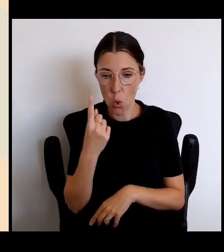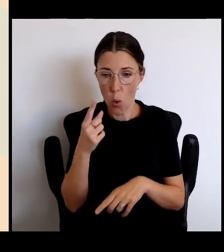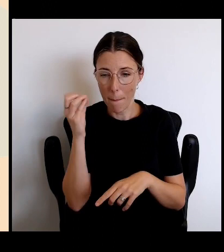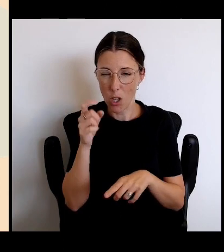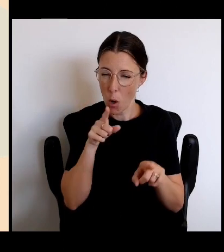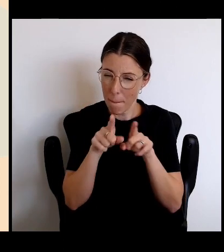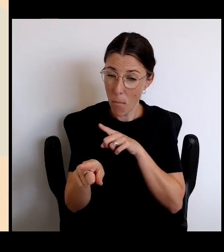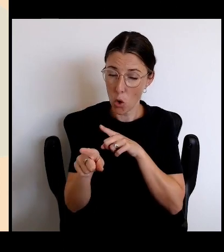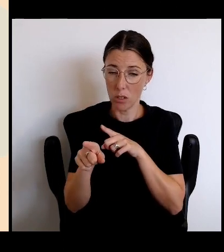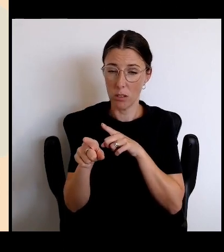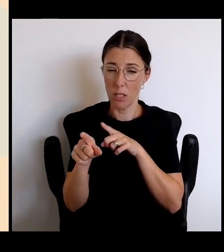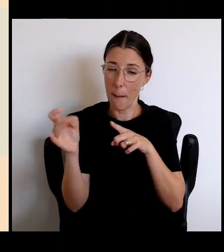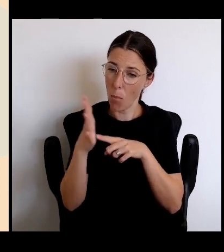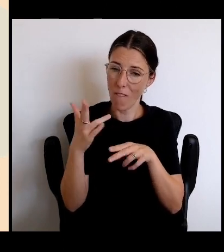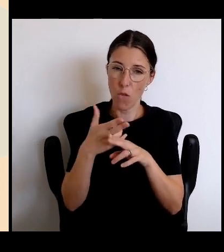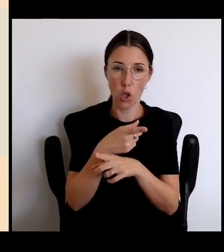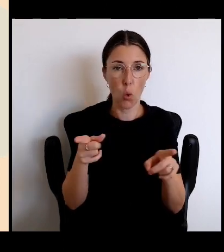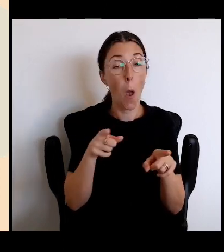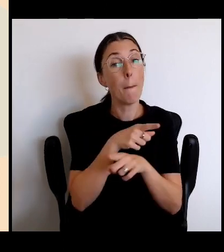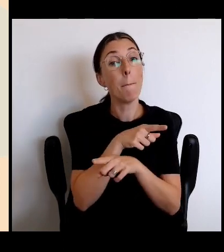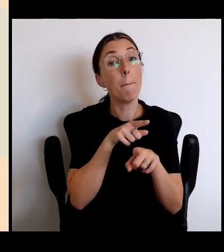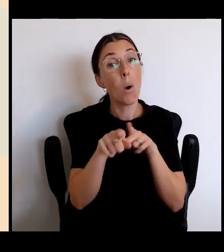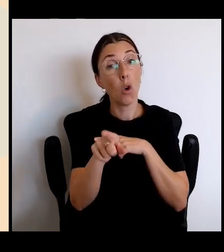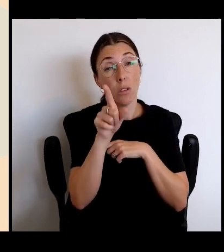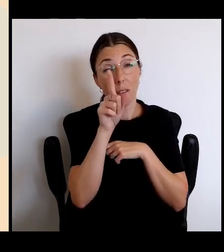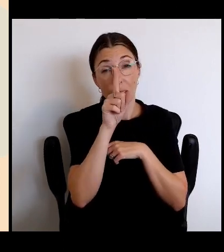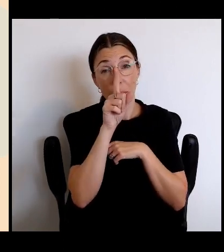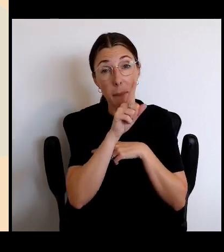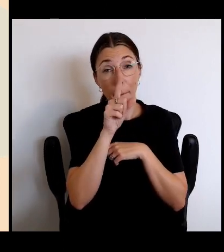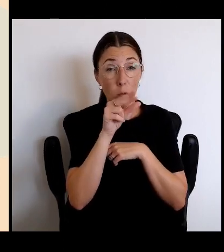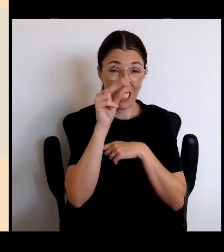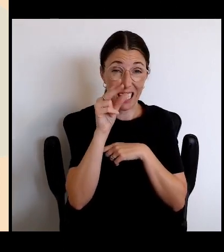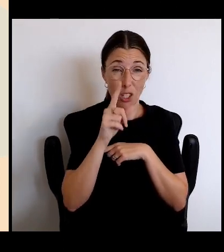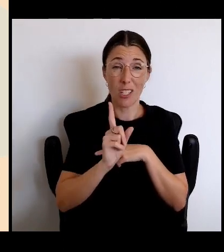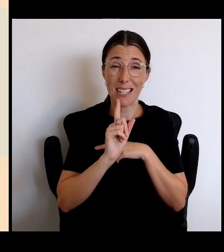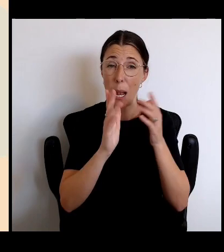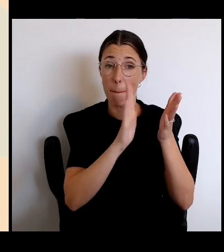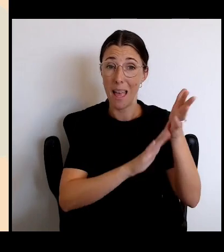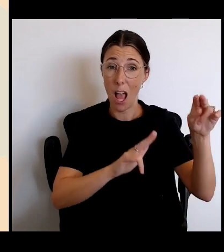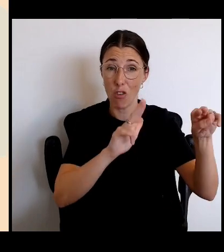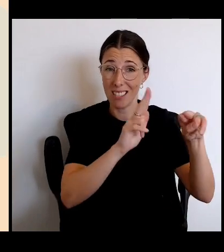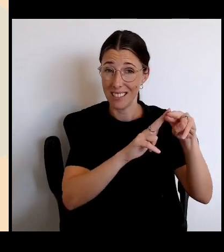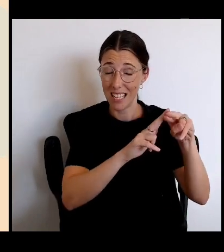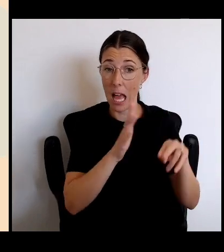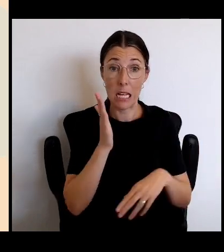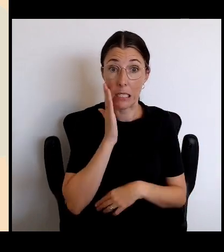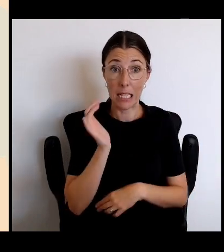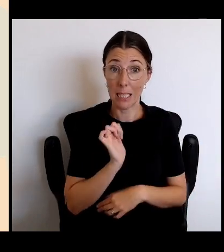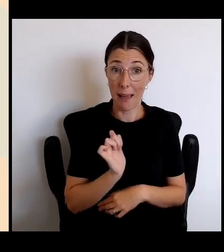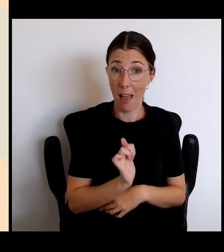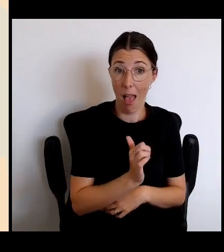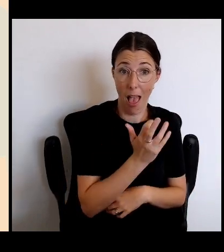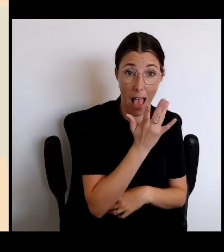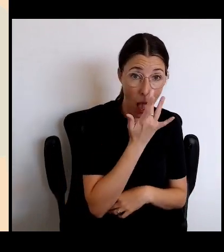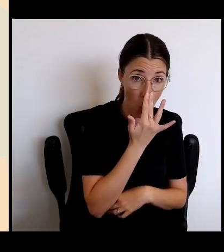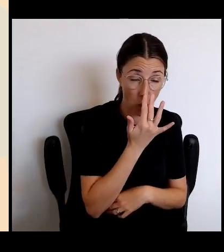of teenagers put parents at the top of that list, irrespective of their age, irrespective of whether or not they vape or